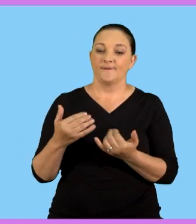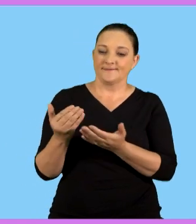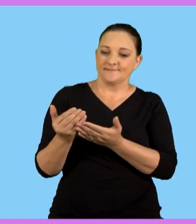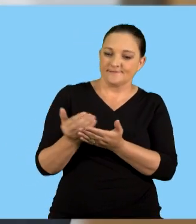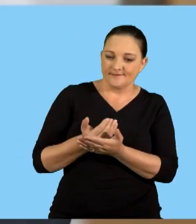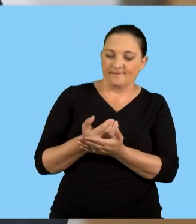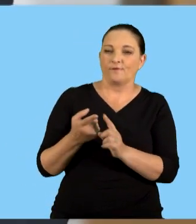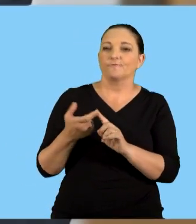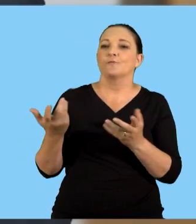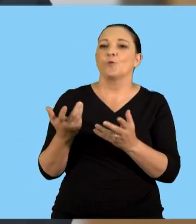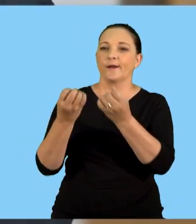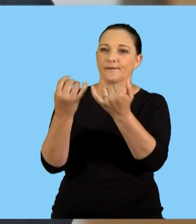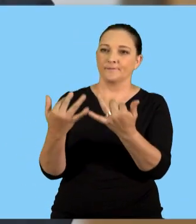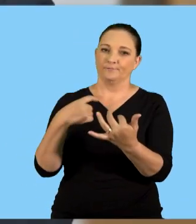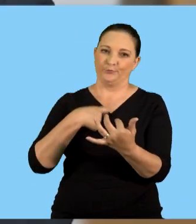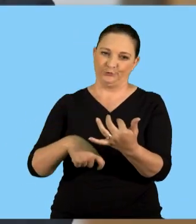budget.